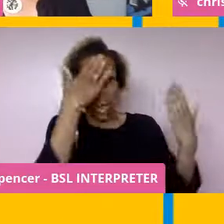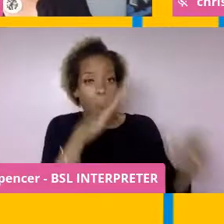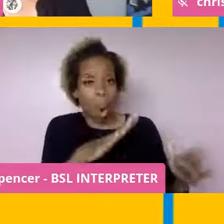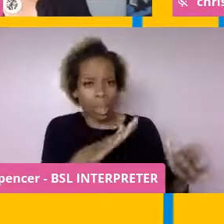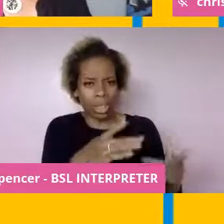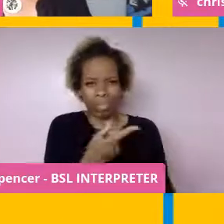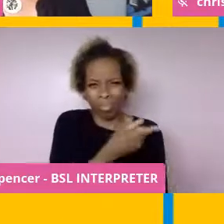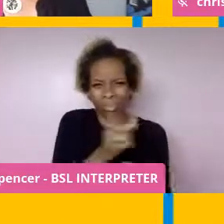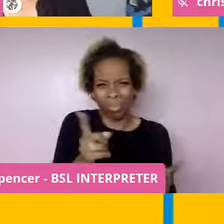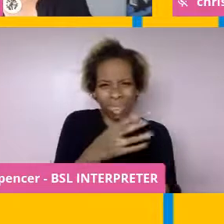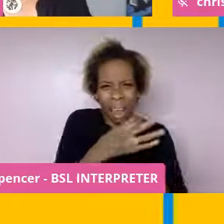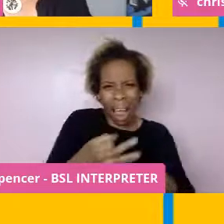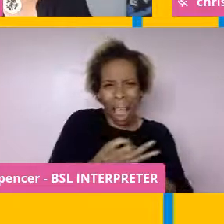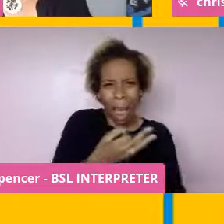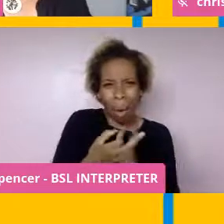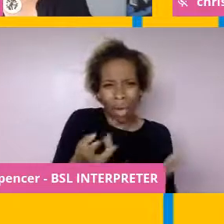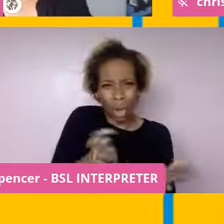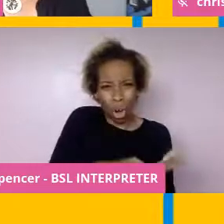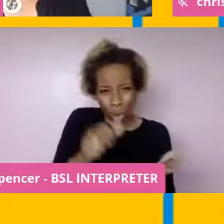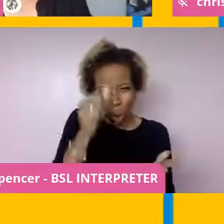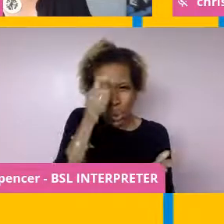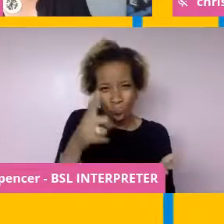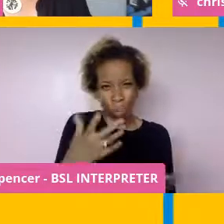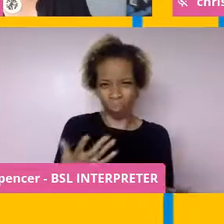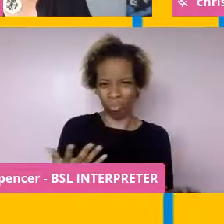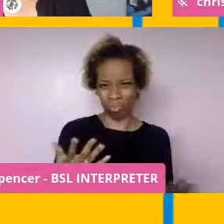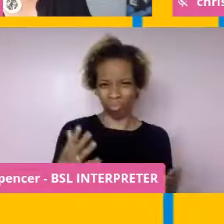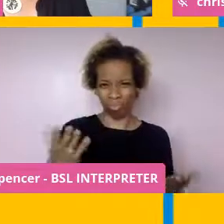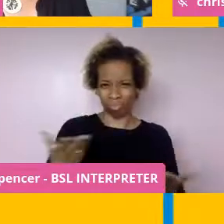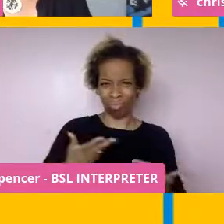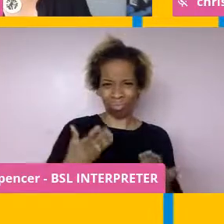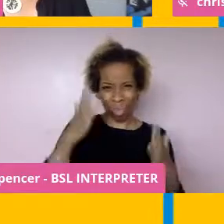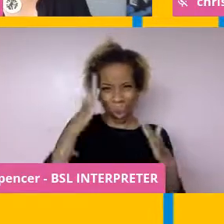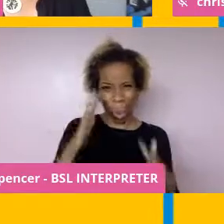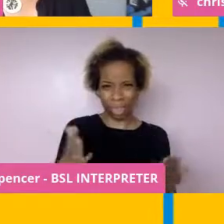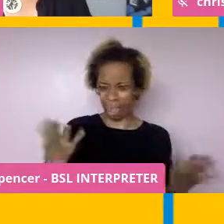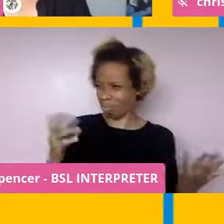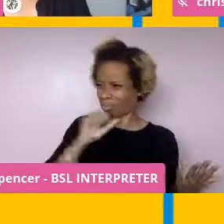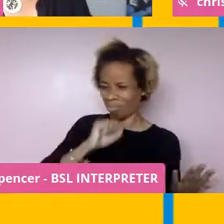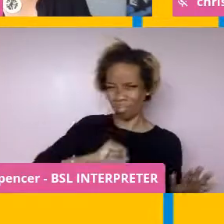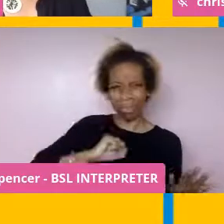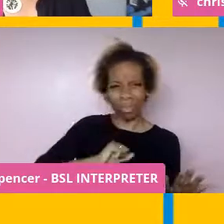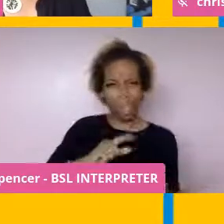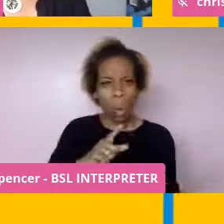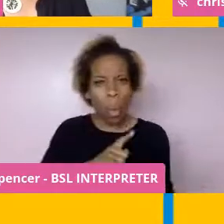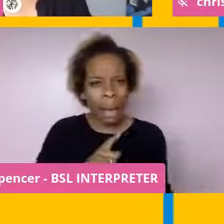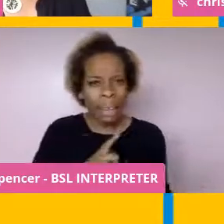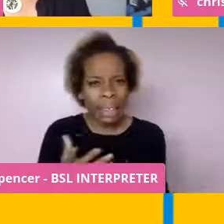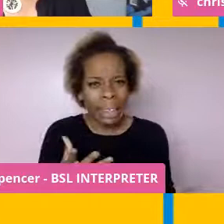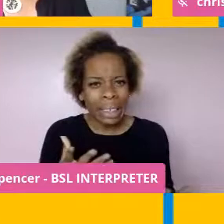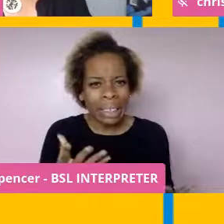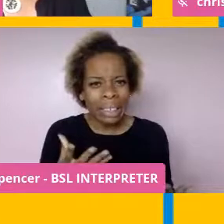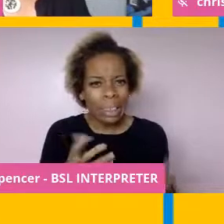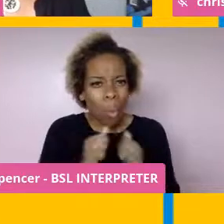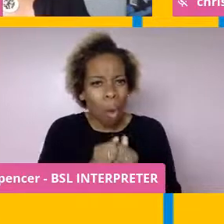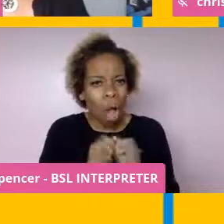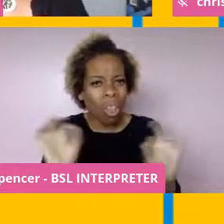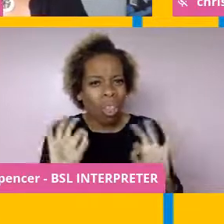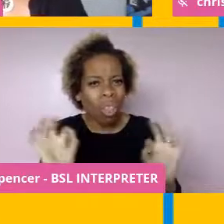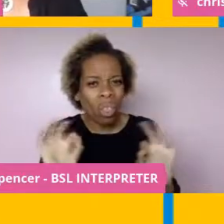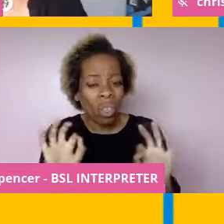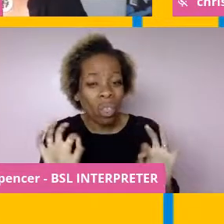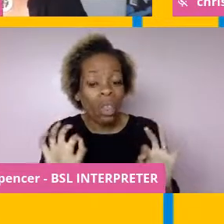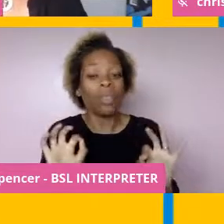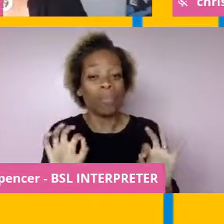holiday is worse than useless. So we, and that was our moment. That was the moment for hourly paid